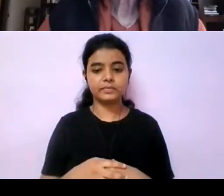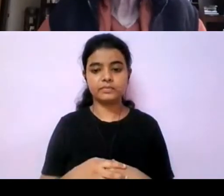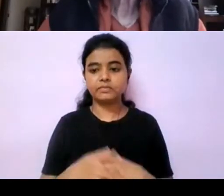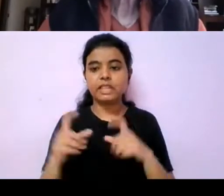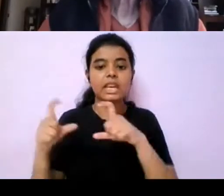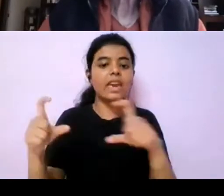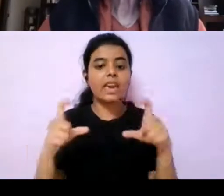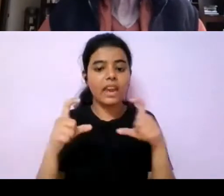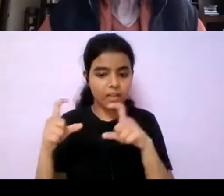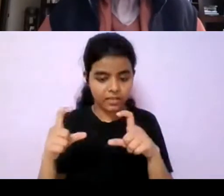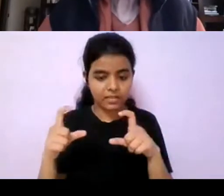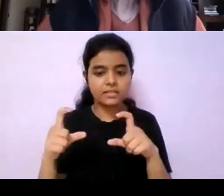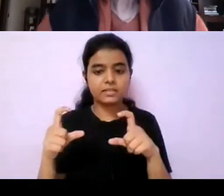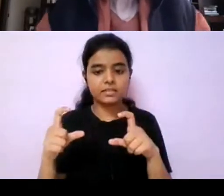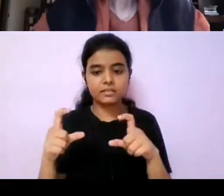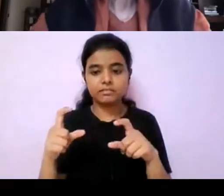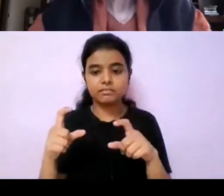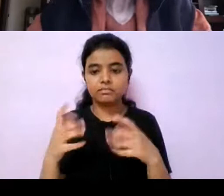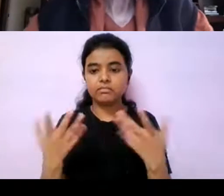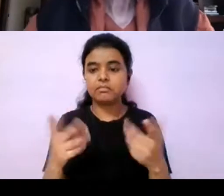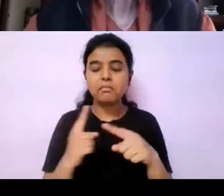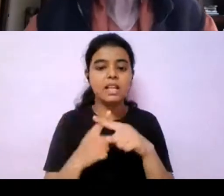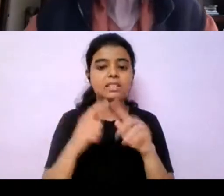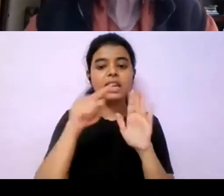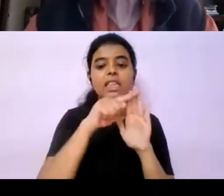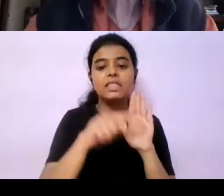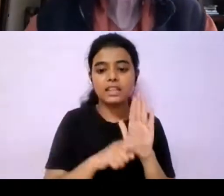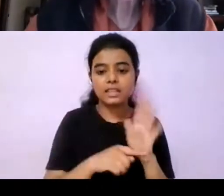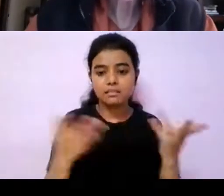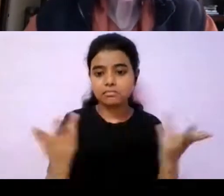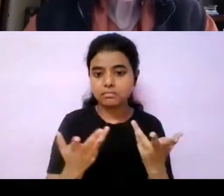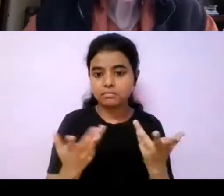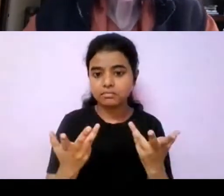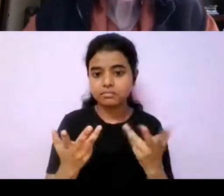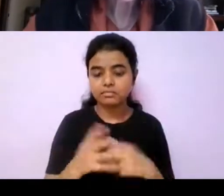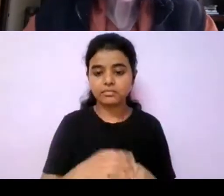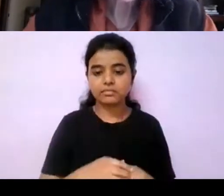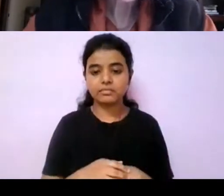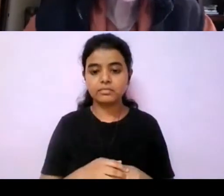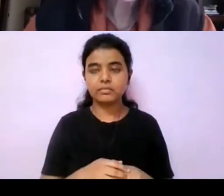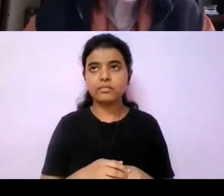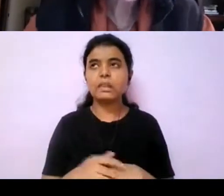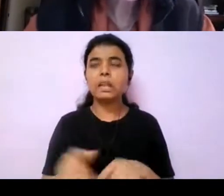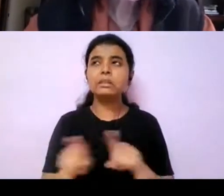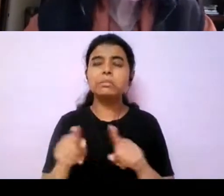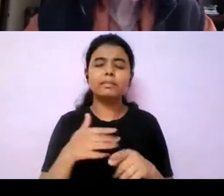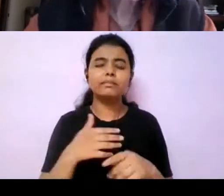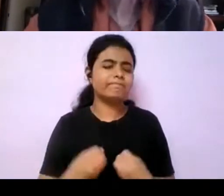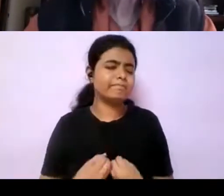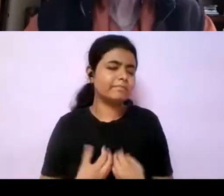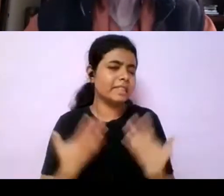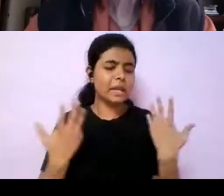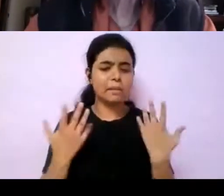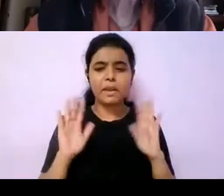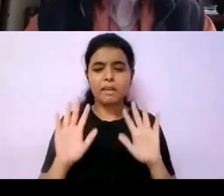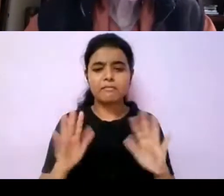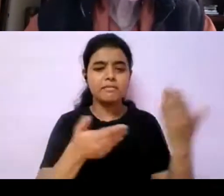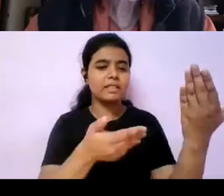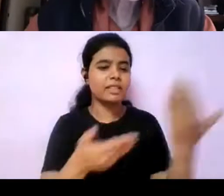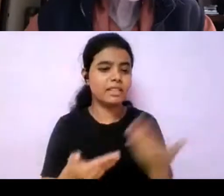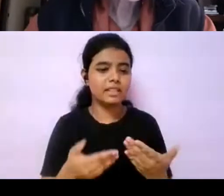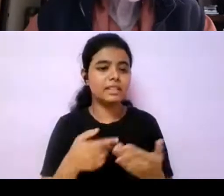care and its ethics. And it gives me immense pleasure to